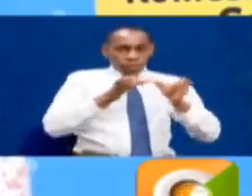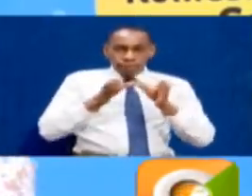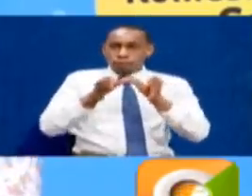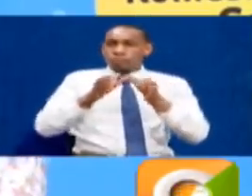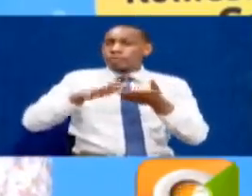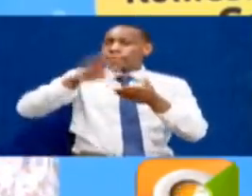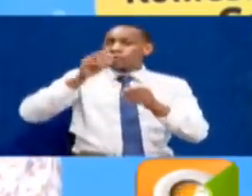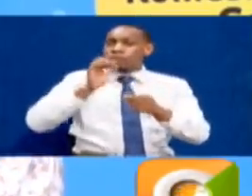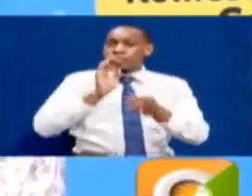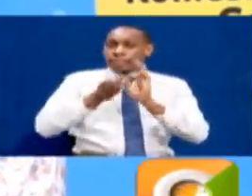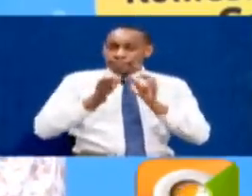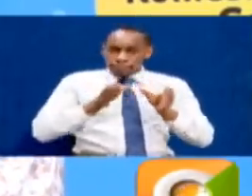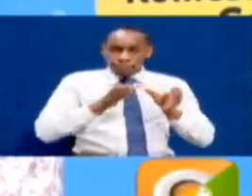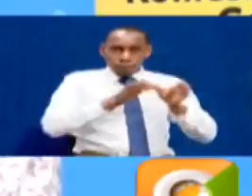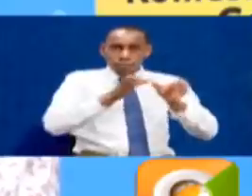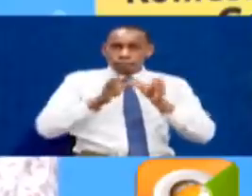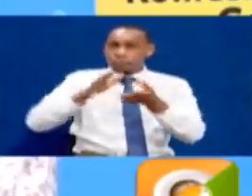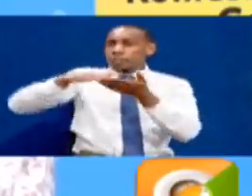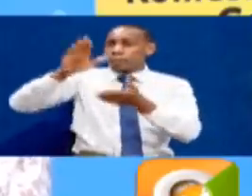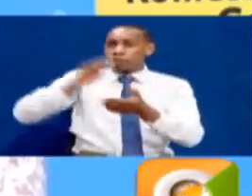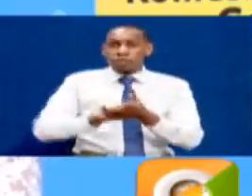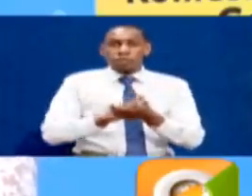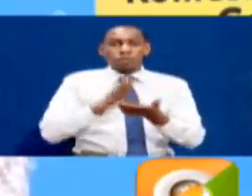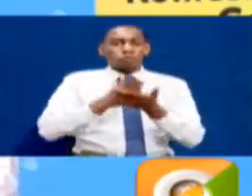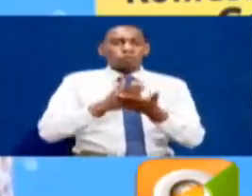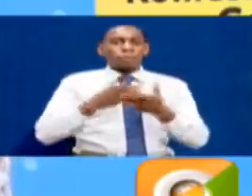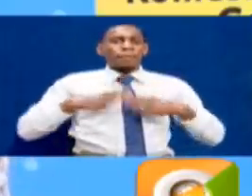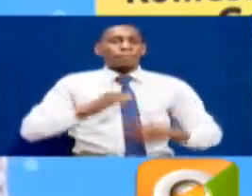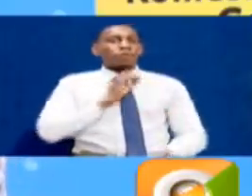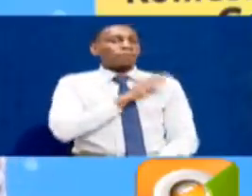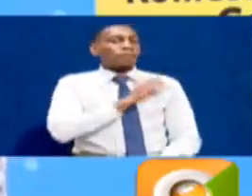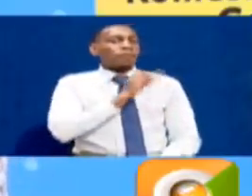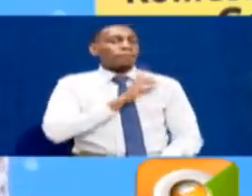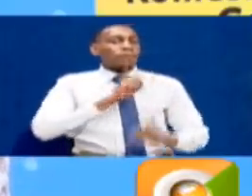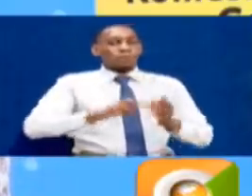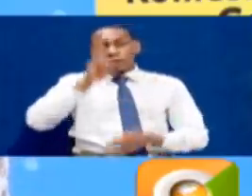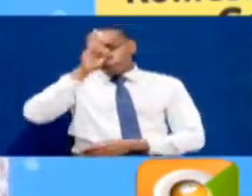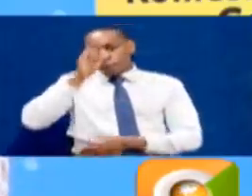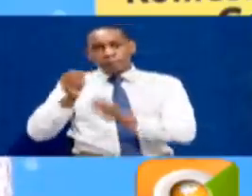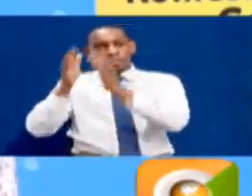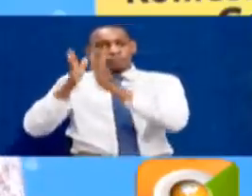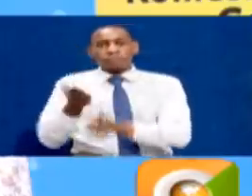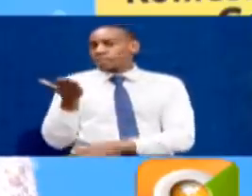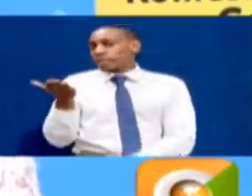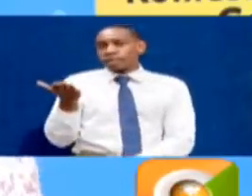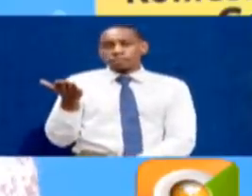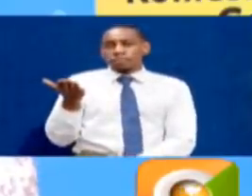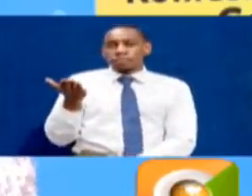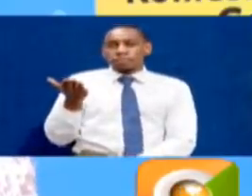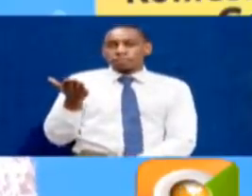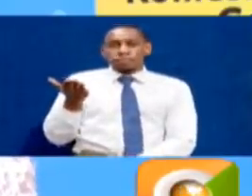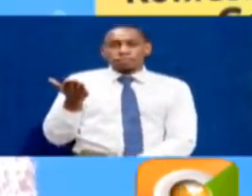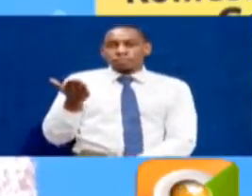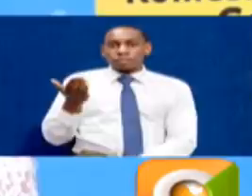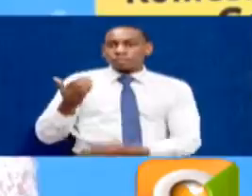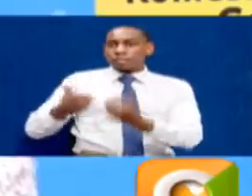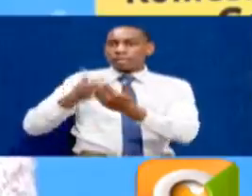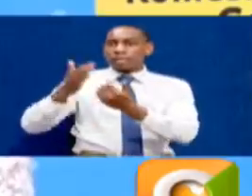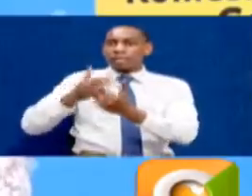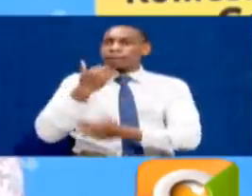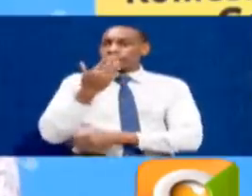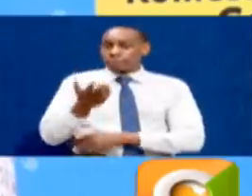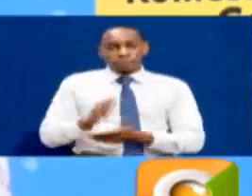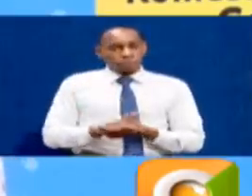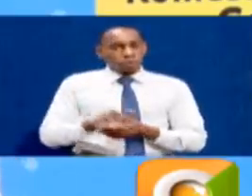And as soon as we increase enforcement, then there is an outcry that our police officers are not treating people well. So